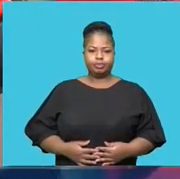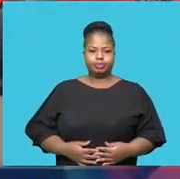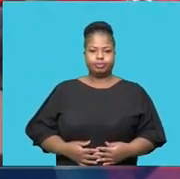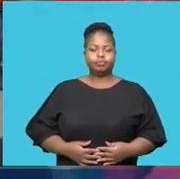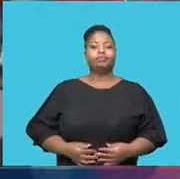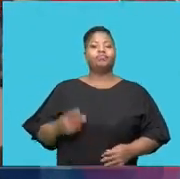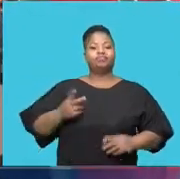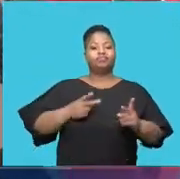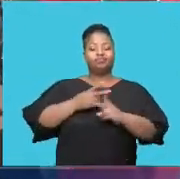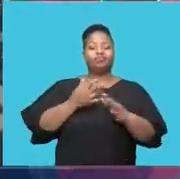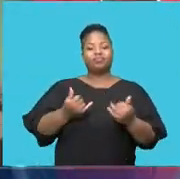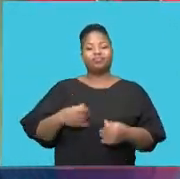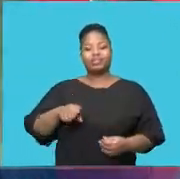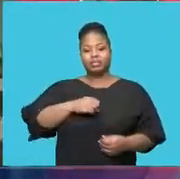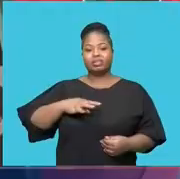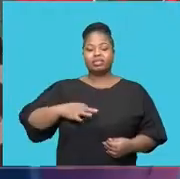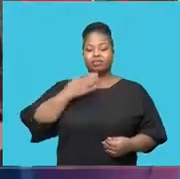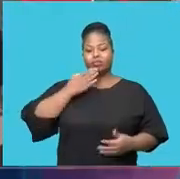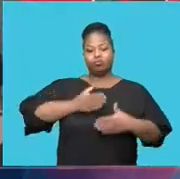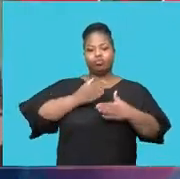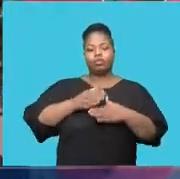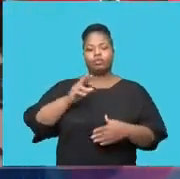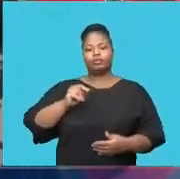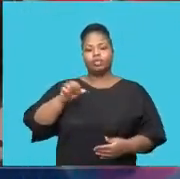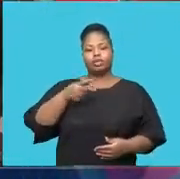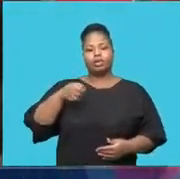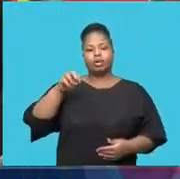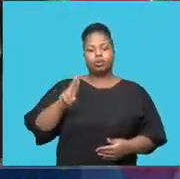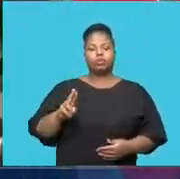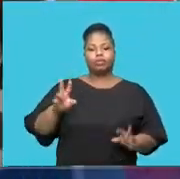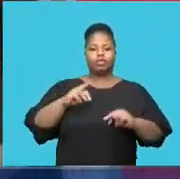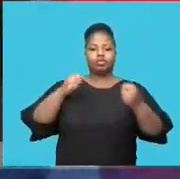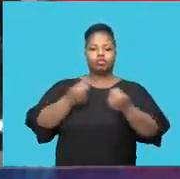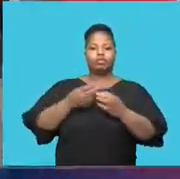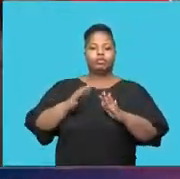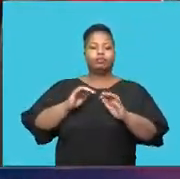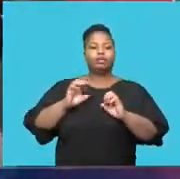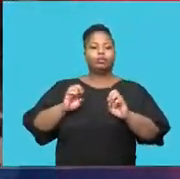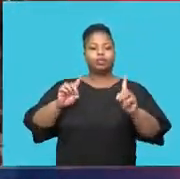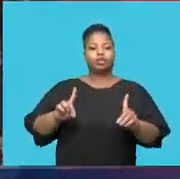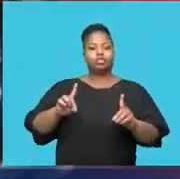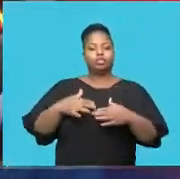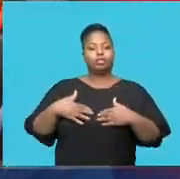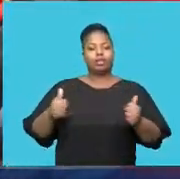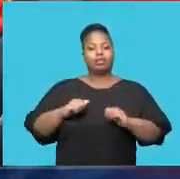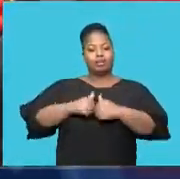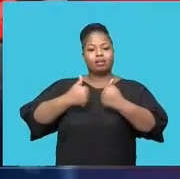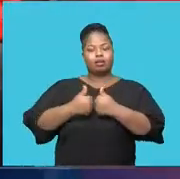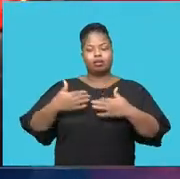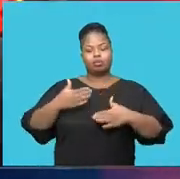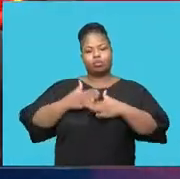Isabambene ngesihluthi yabasebenzi abangaphansi kwenyunyana yabasebenzi National Education Health and Allied Workers Union kanye